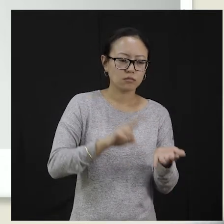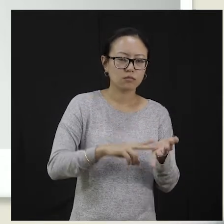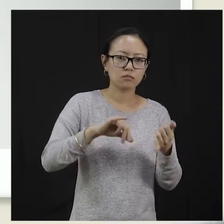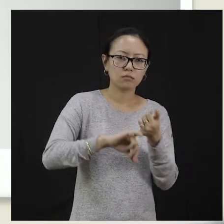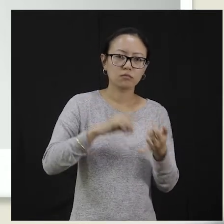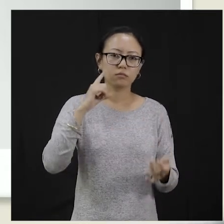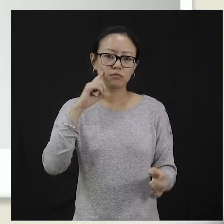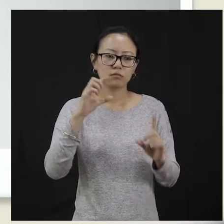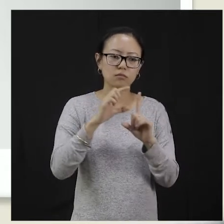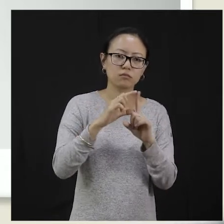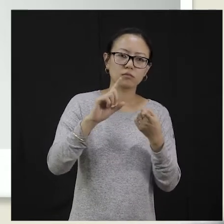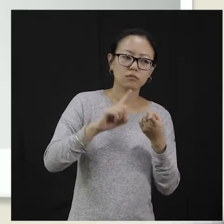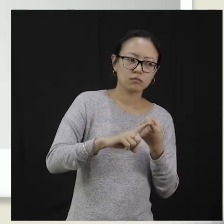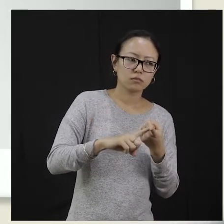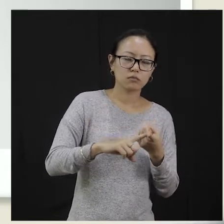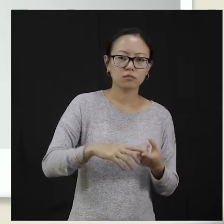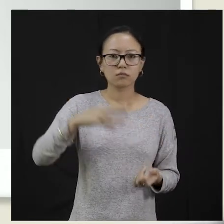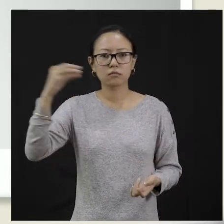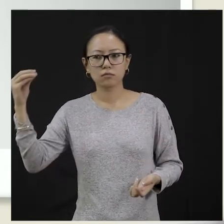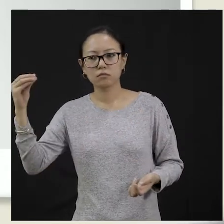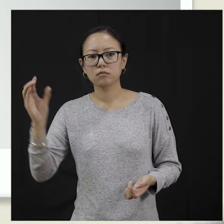I-N-S-I-D-E, inside.